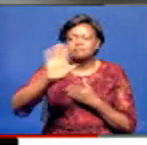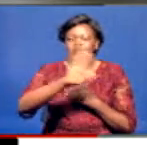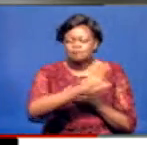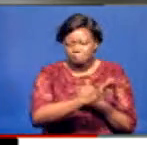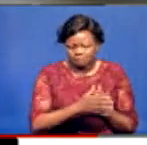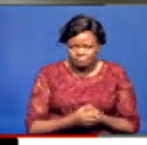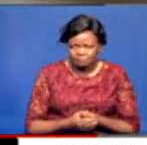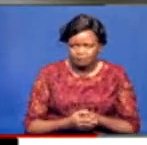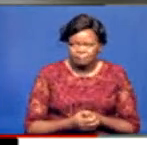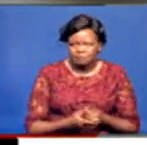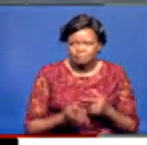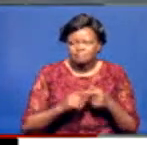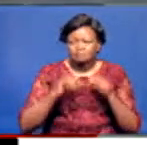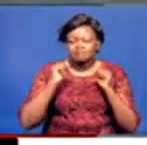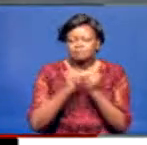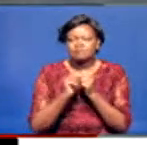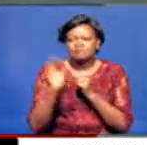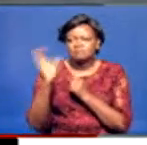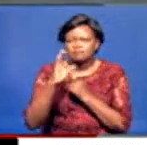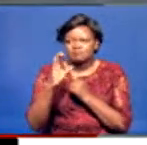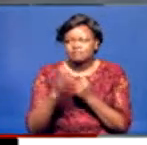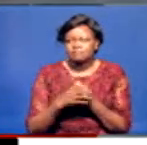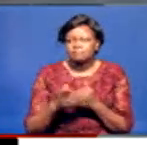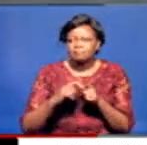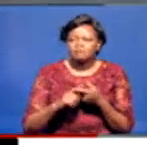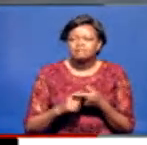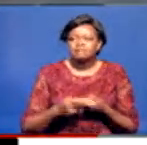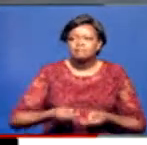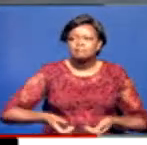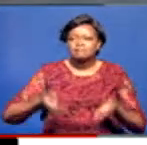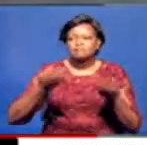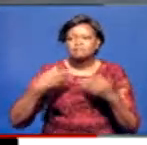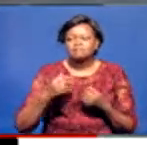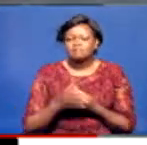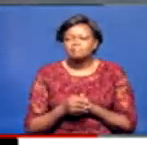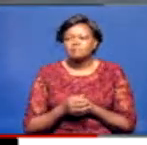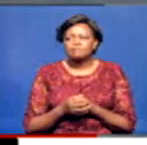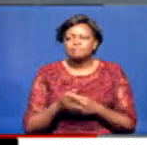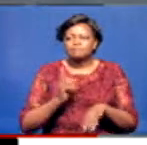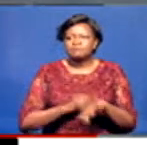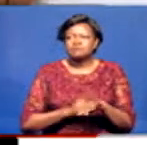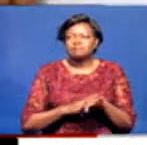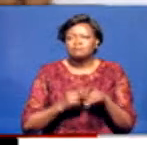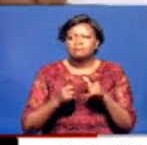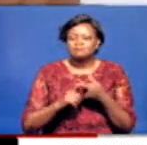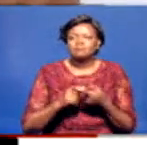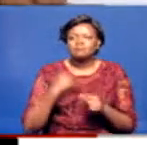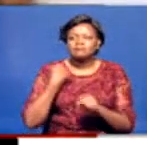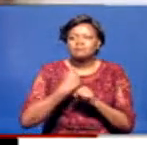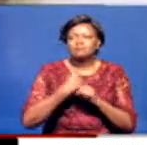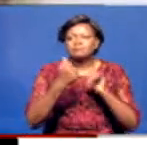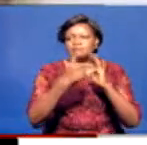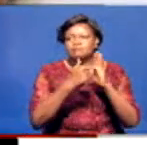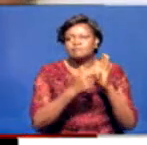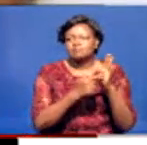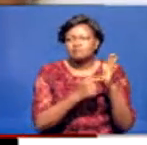Ile muna agree na customer, give me a certain duration of time. Nifanye hizi vitu